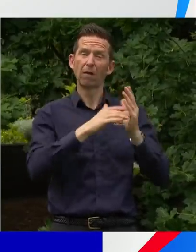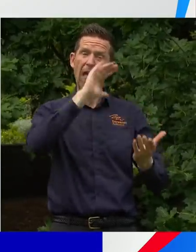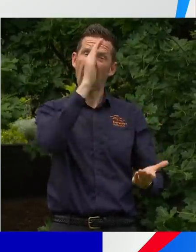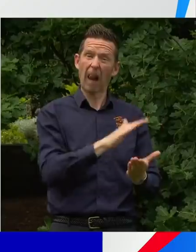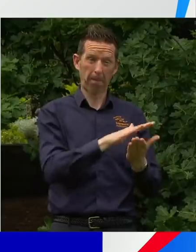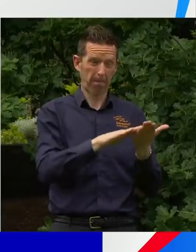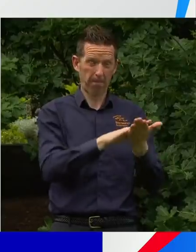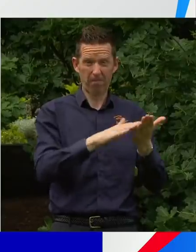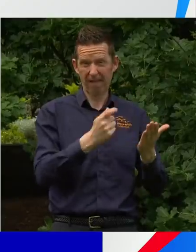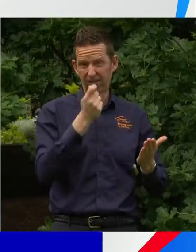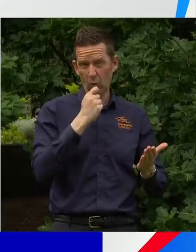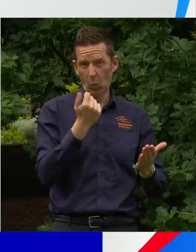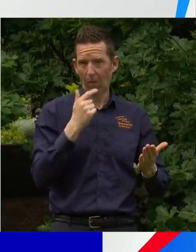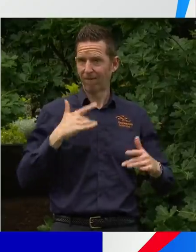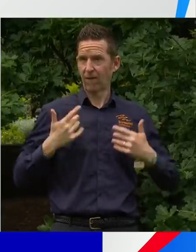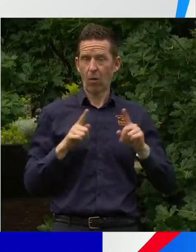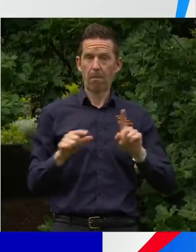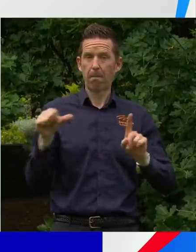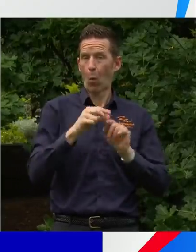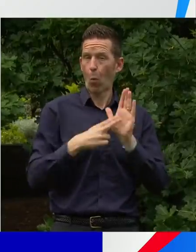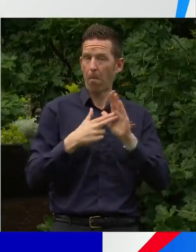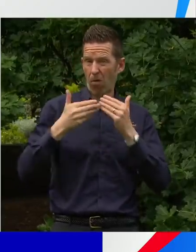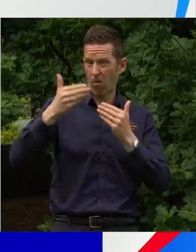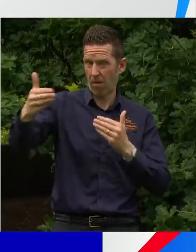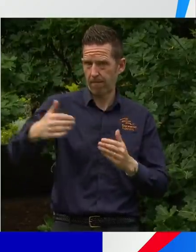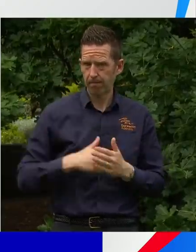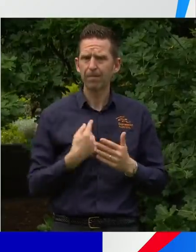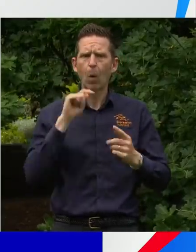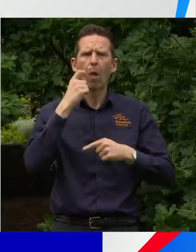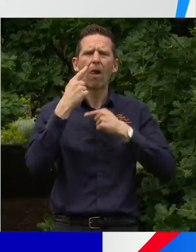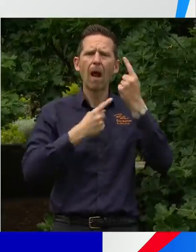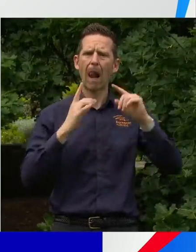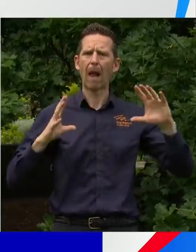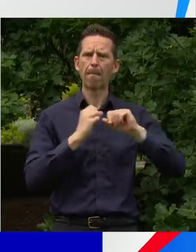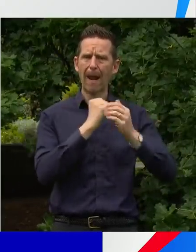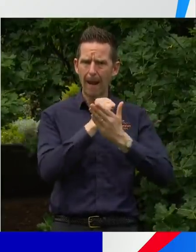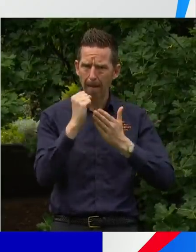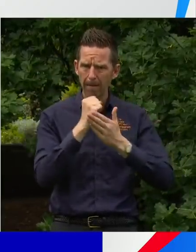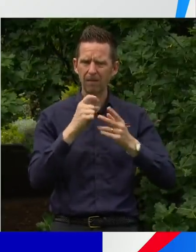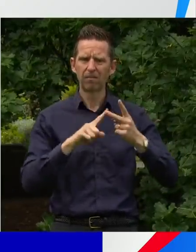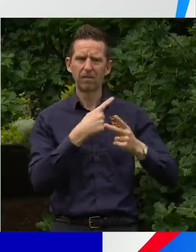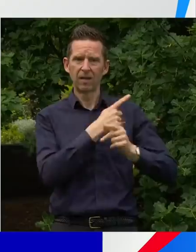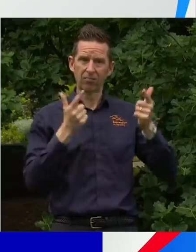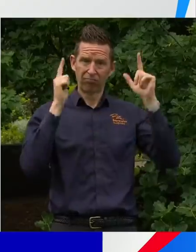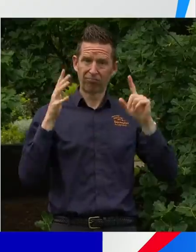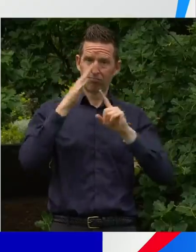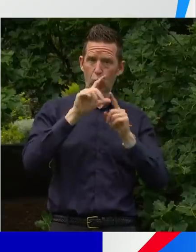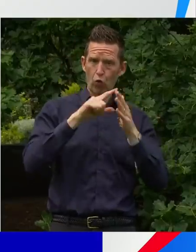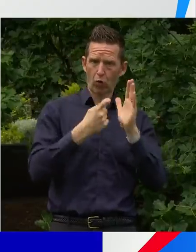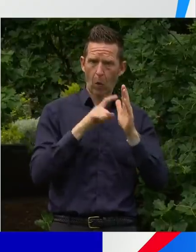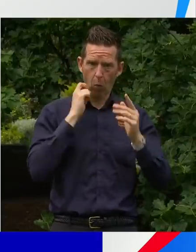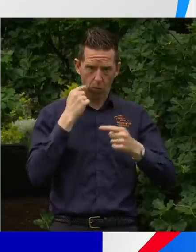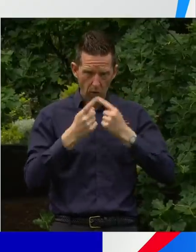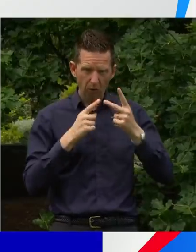to normal. Now I'll run through a few of the numbers of the day and then Brett's going to make a few comments as well. then of course, as usual, we're happy to take any questions that you have.